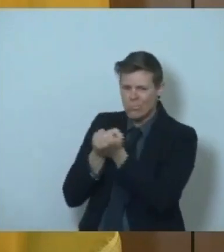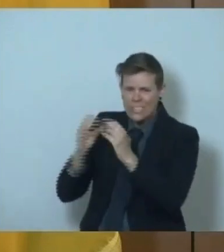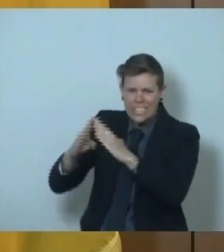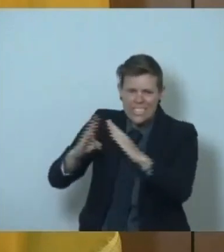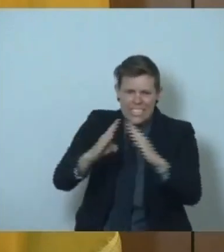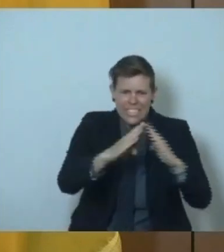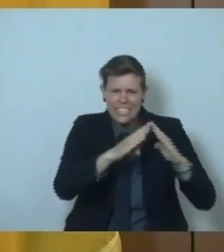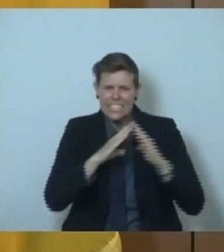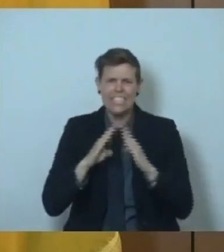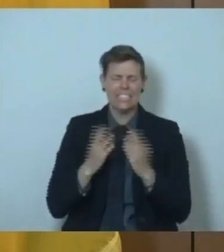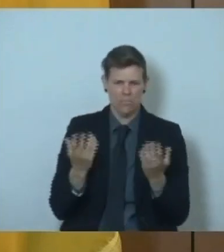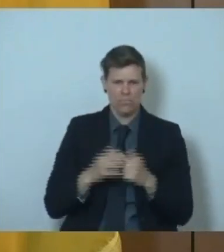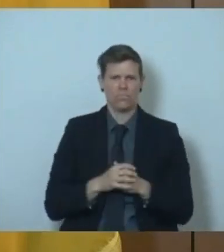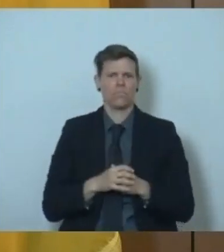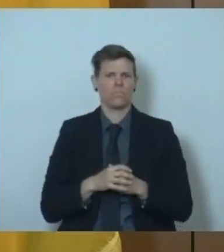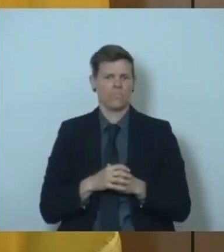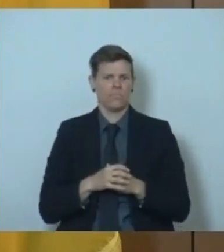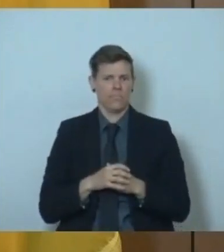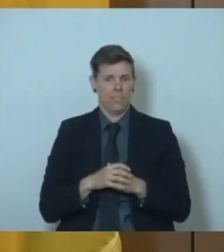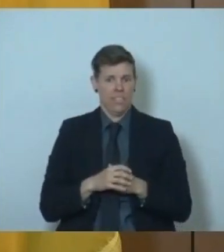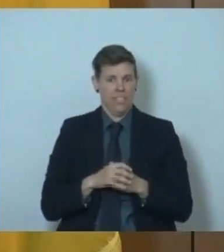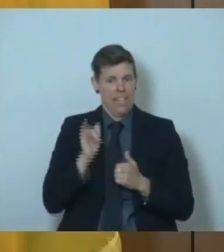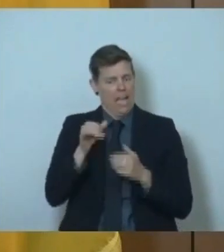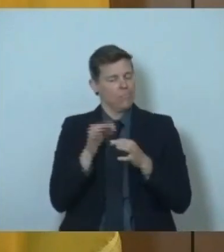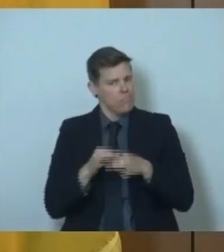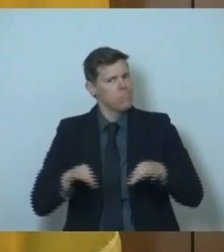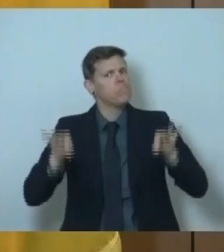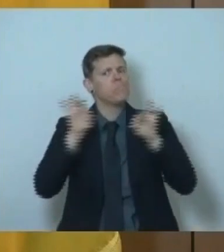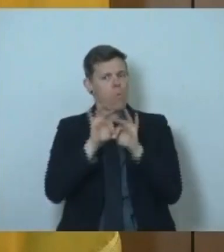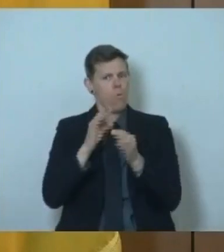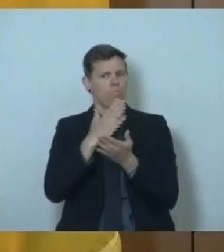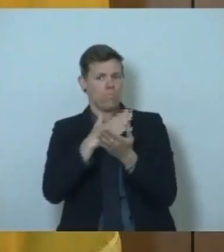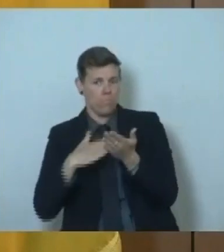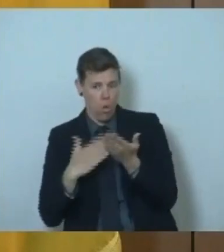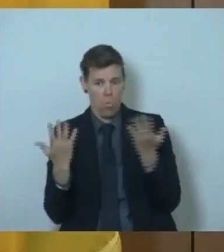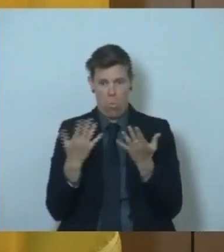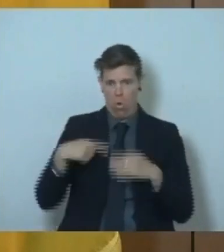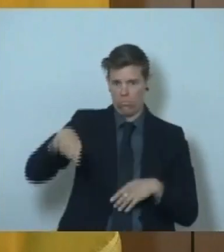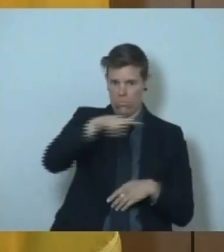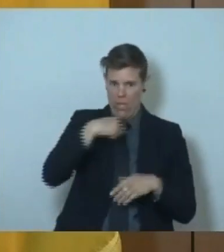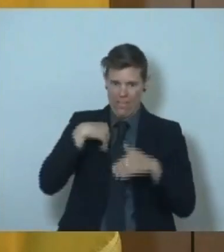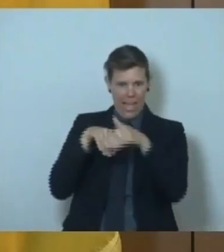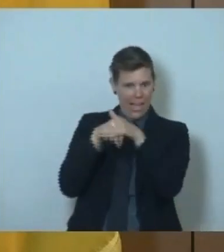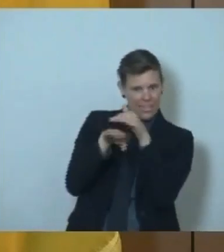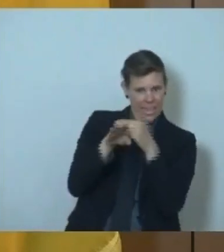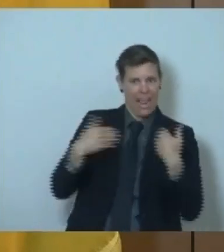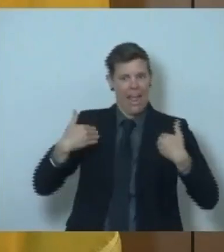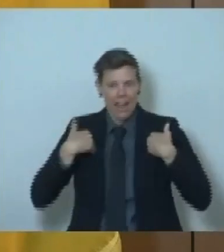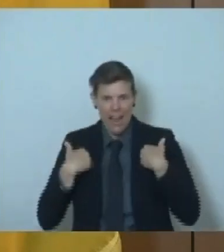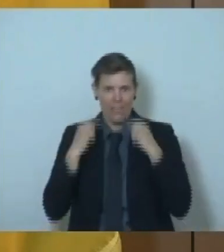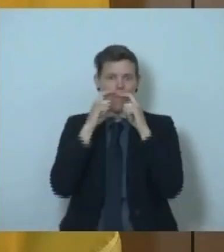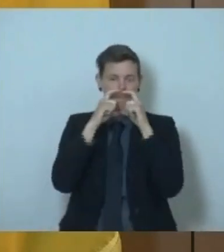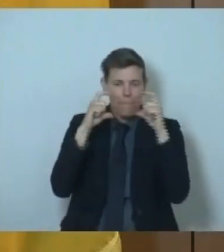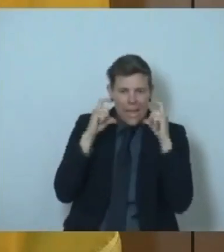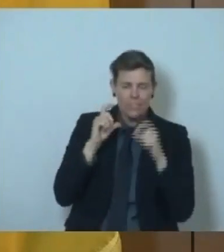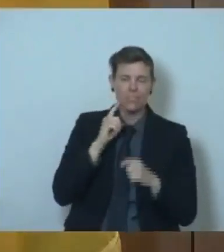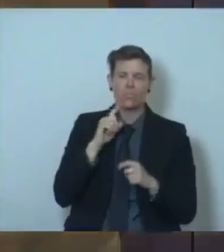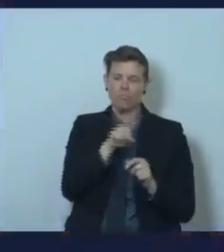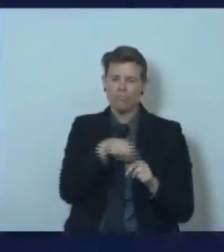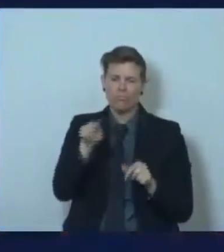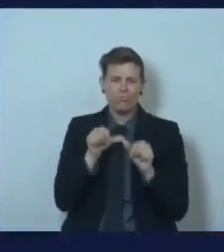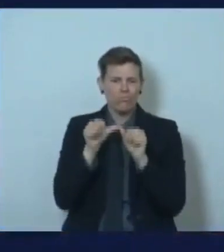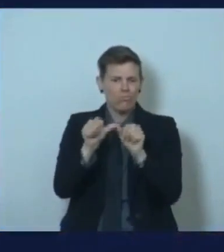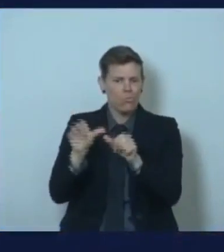have access to face covering. So thank you very much, and again, thank you for your work. All right, let's go to the first slide. We're going